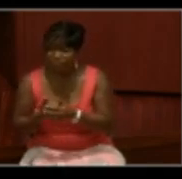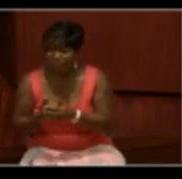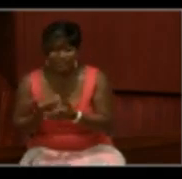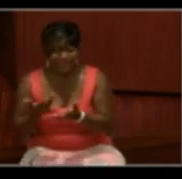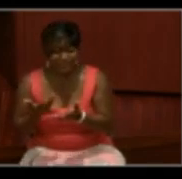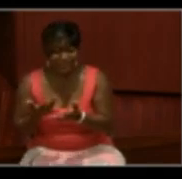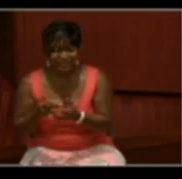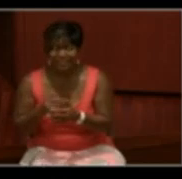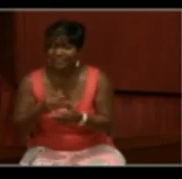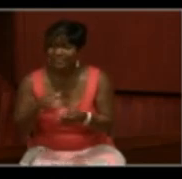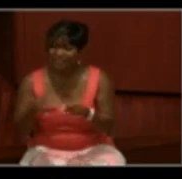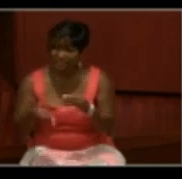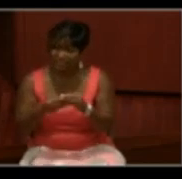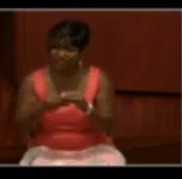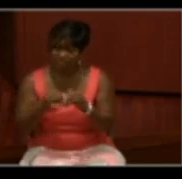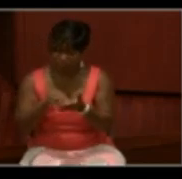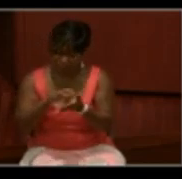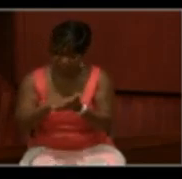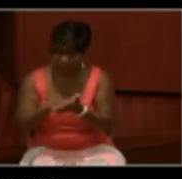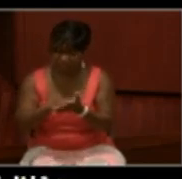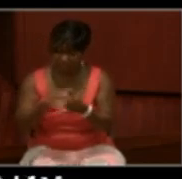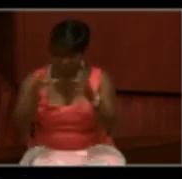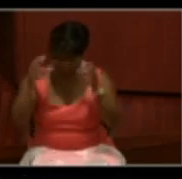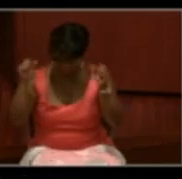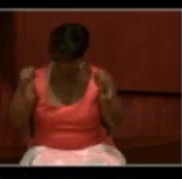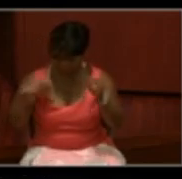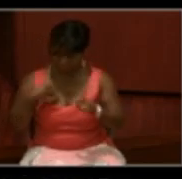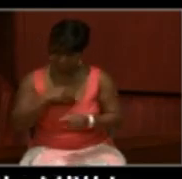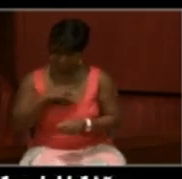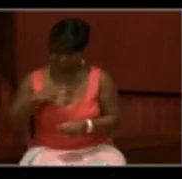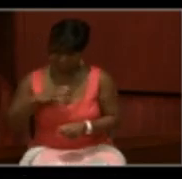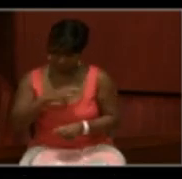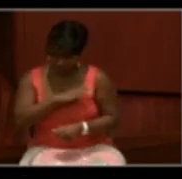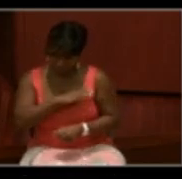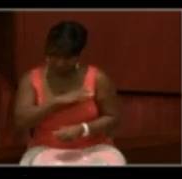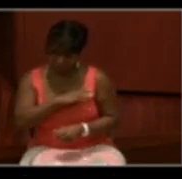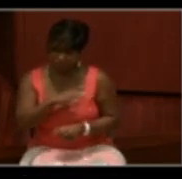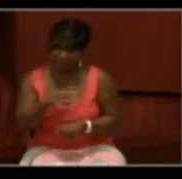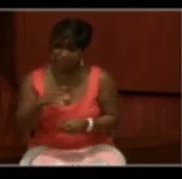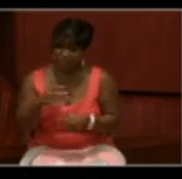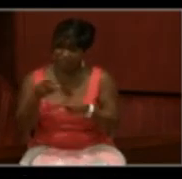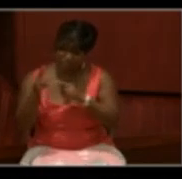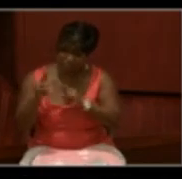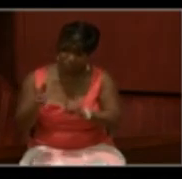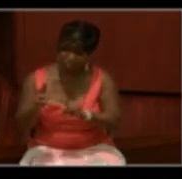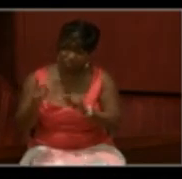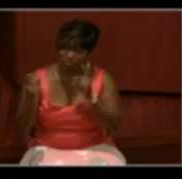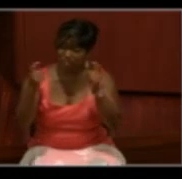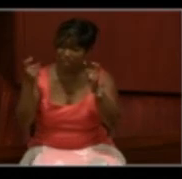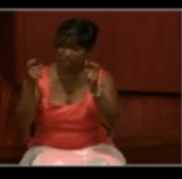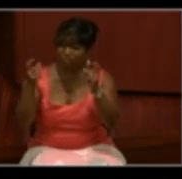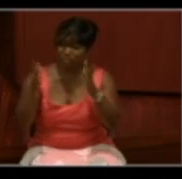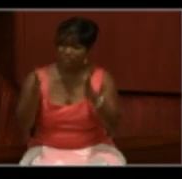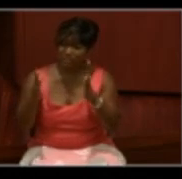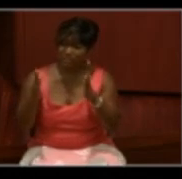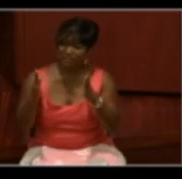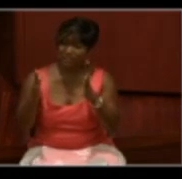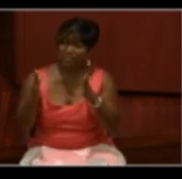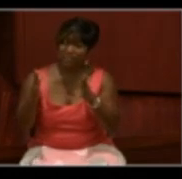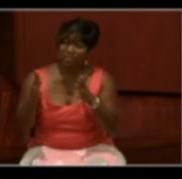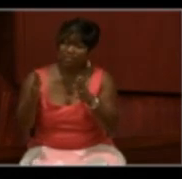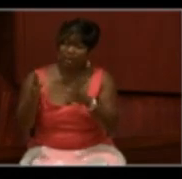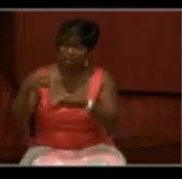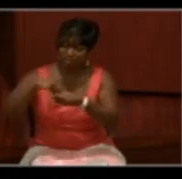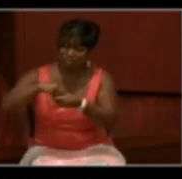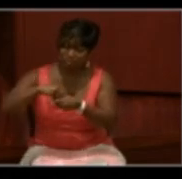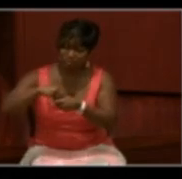Additionally, records of presidents, members of Congress, decorated heroes, and celebrities are also within this collection. We